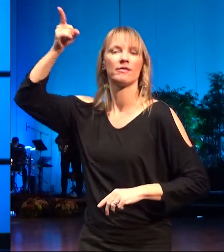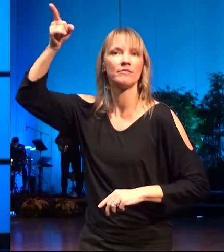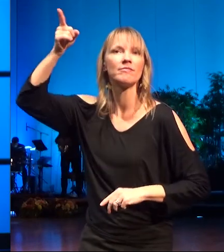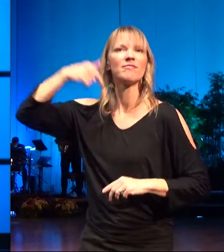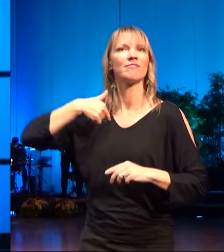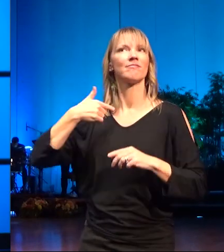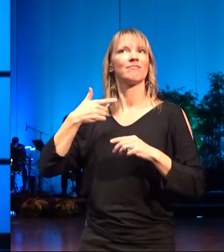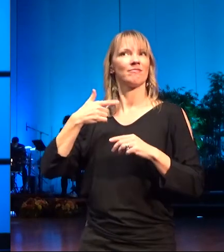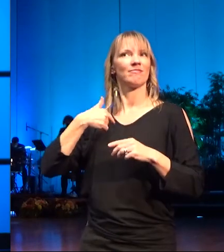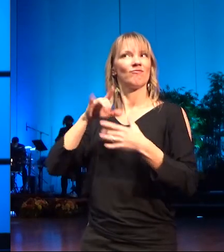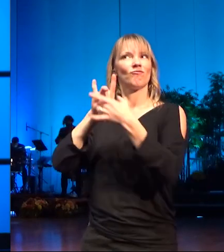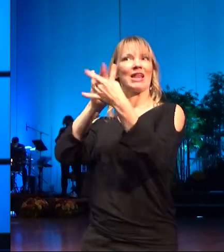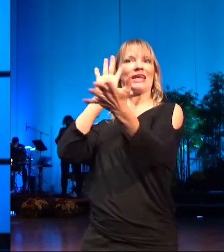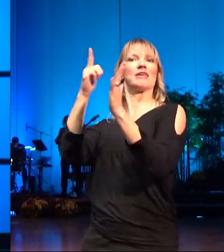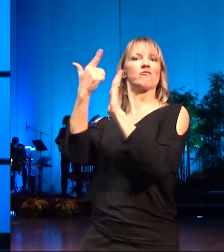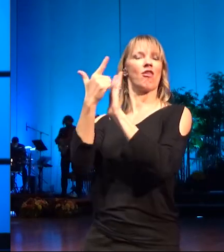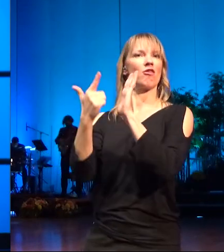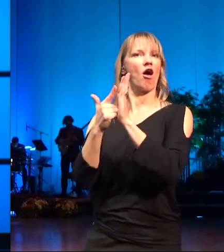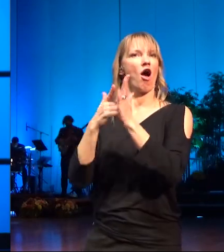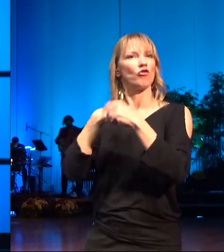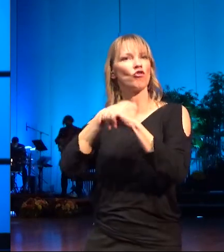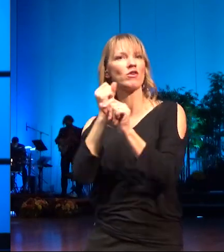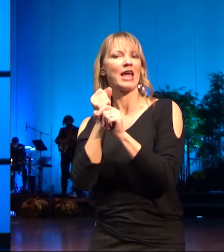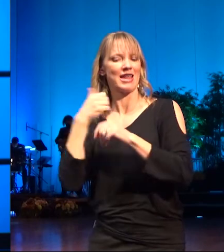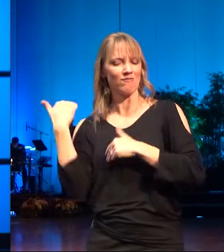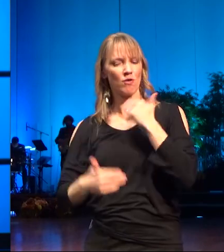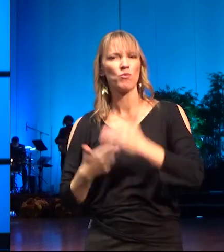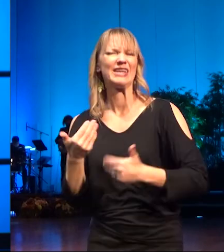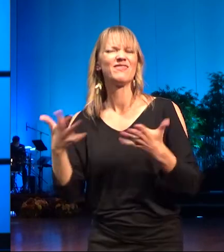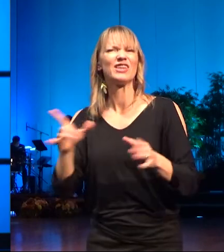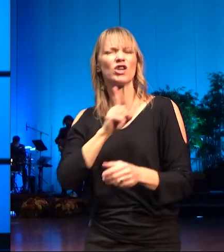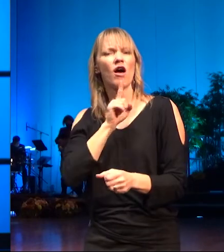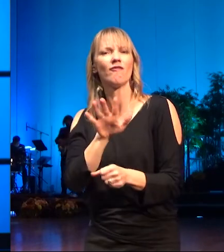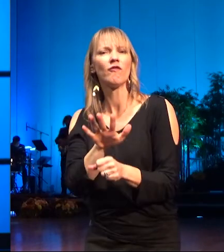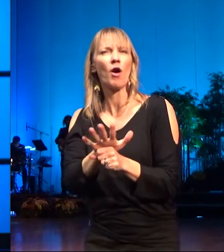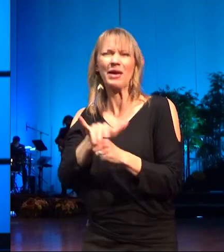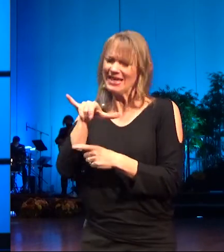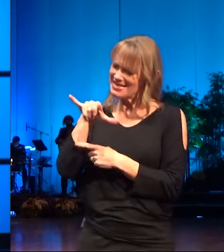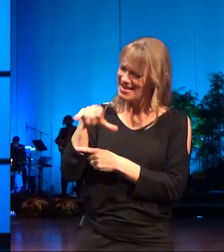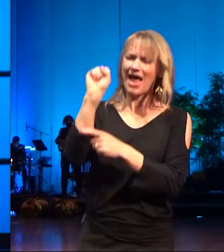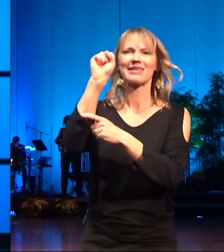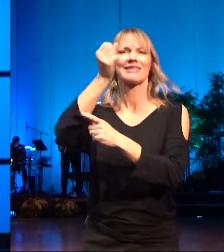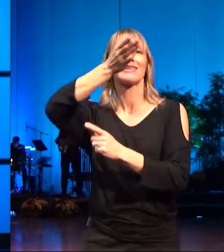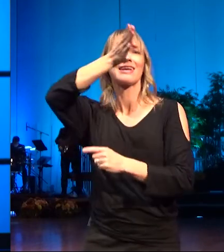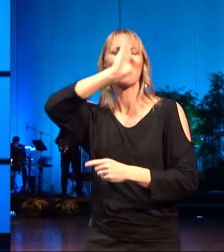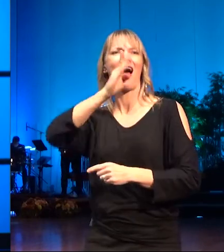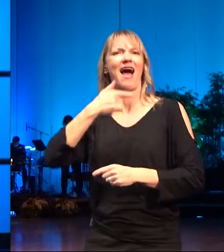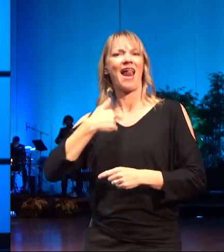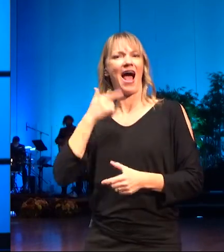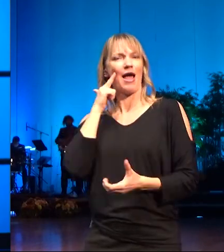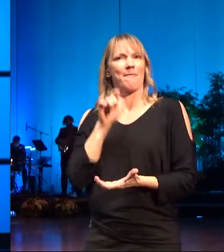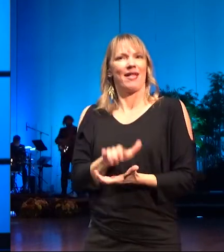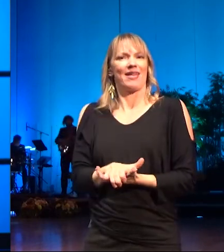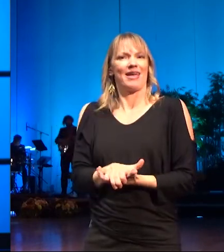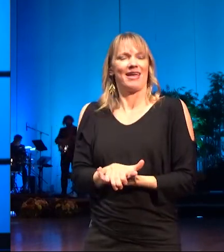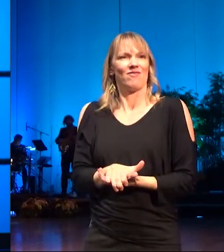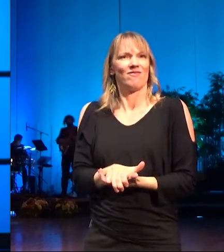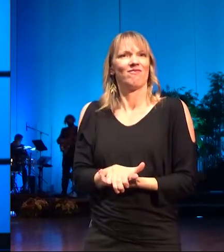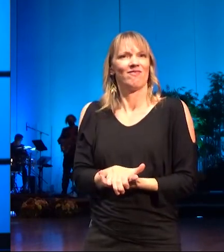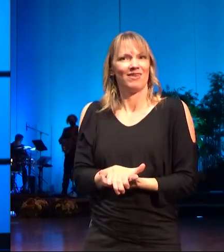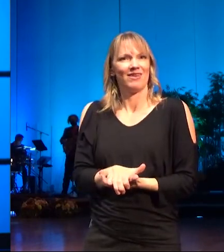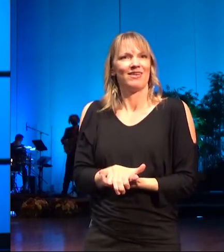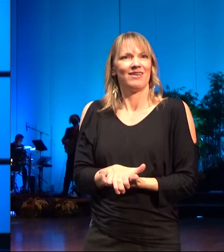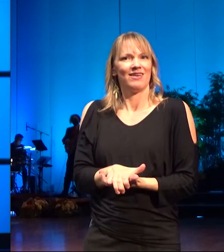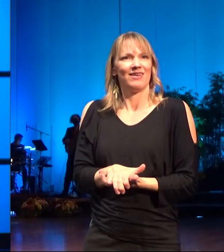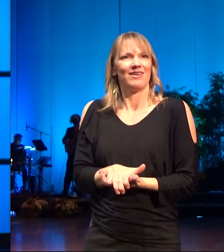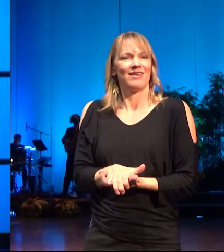And as such, I release it into the law, the creative process, affirming, yes, God, I believe.